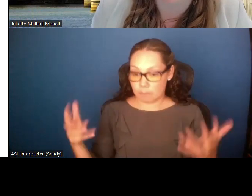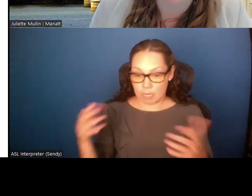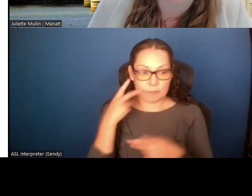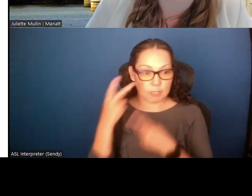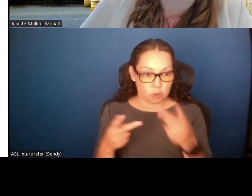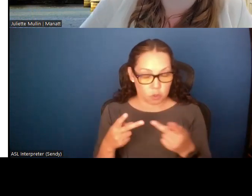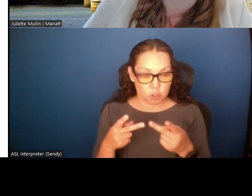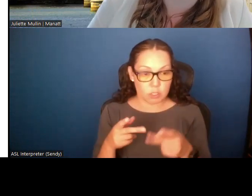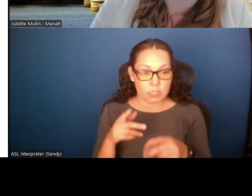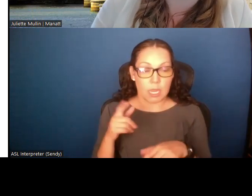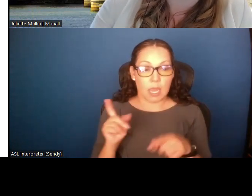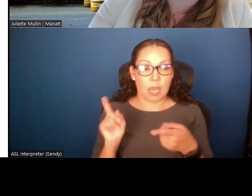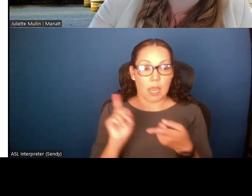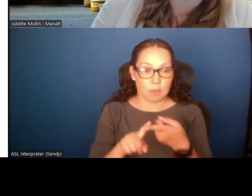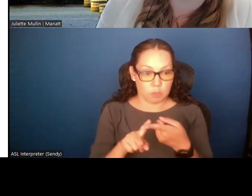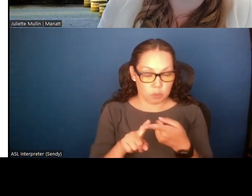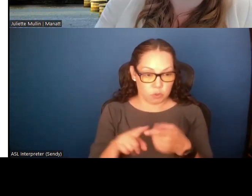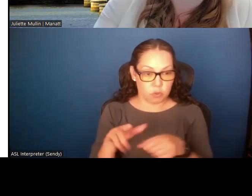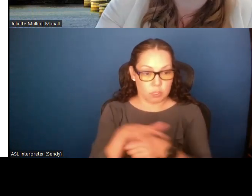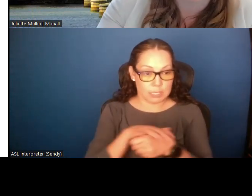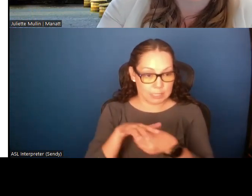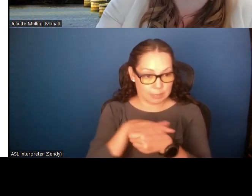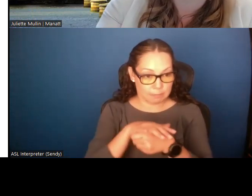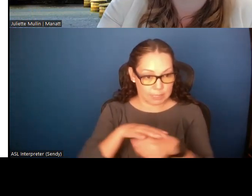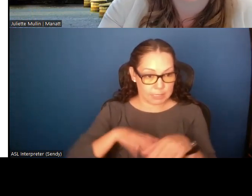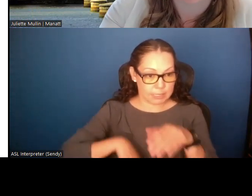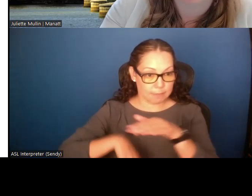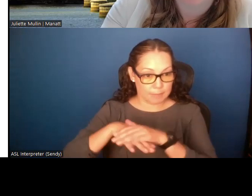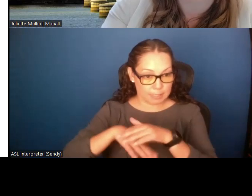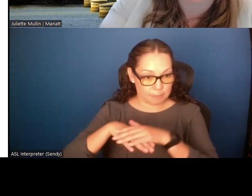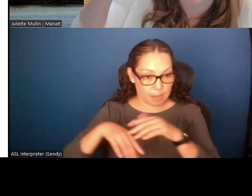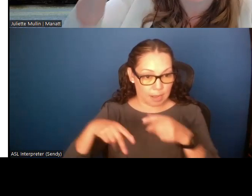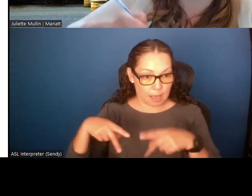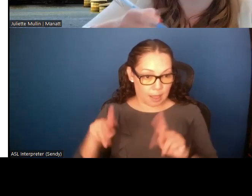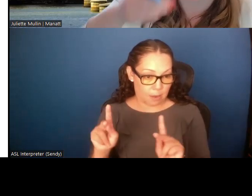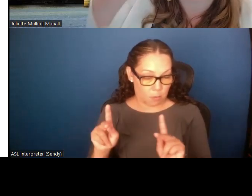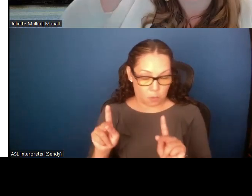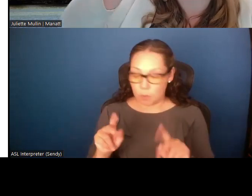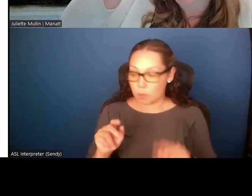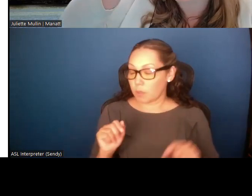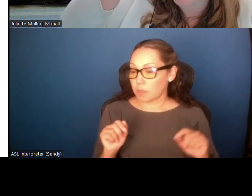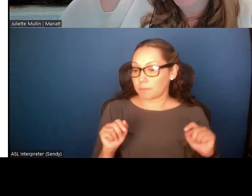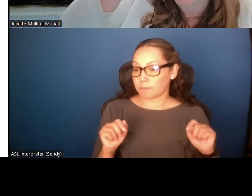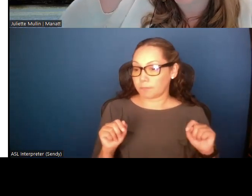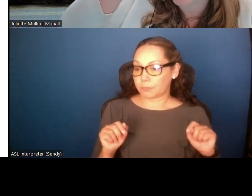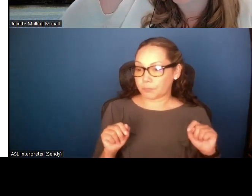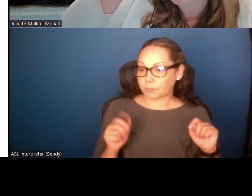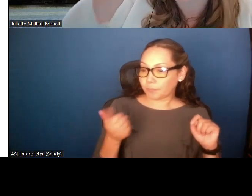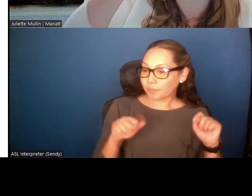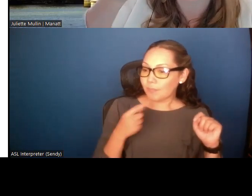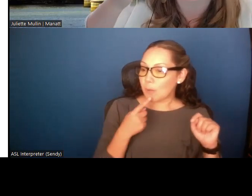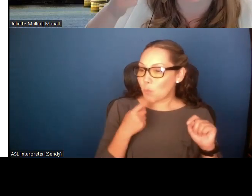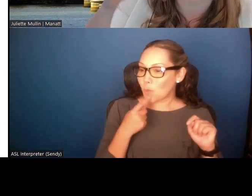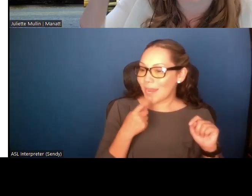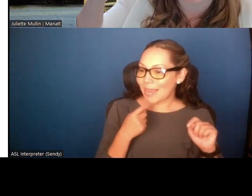the hours of visitation. So I'm gonna encourage folks, if there are kind of red flag areas